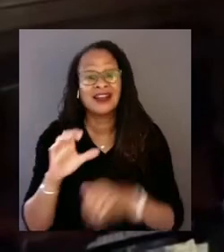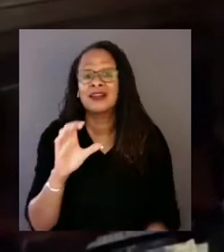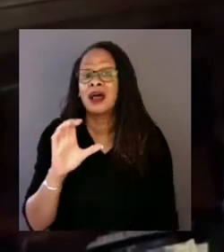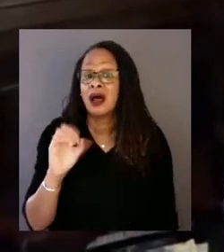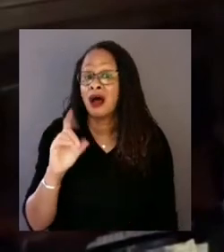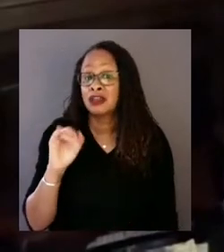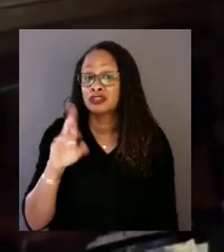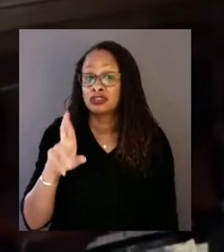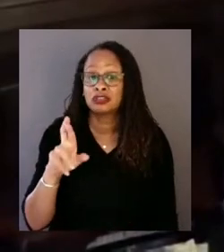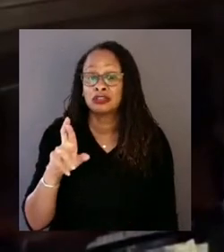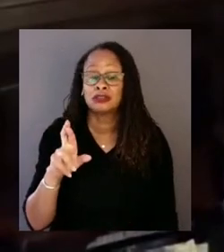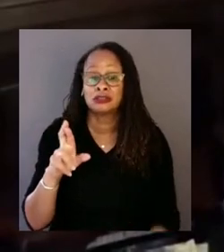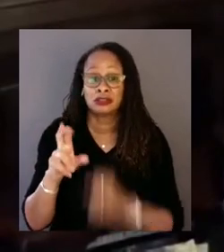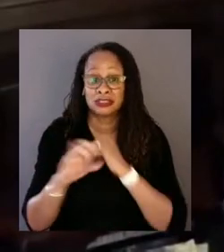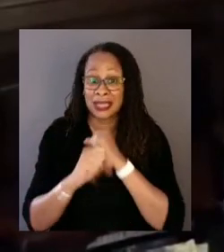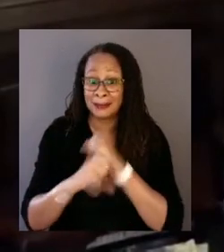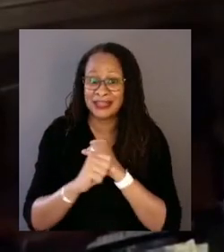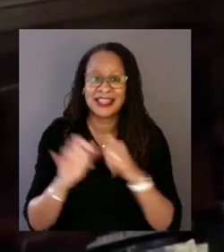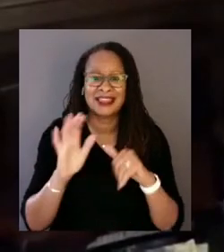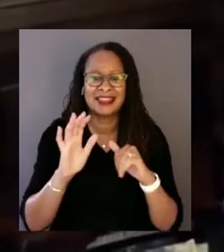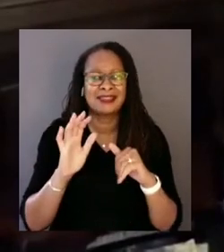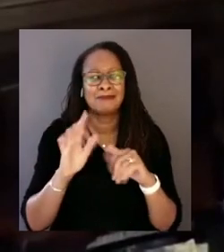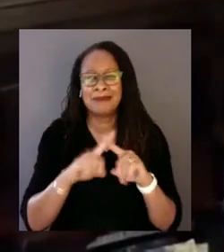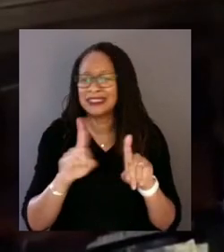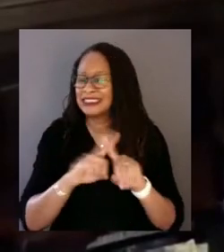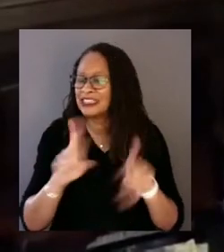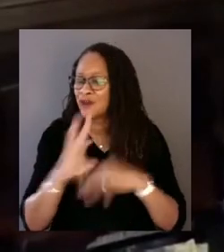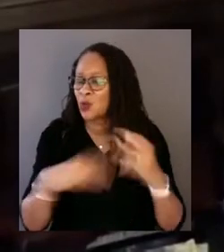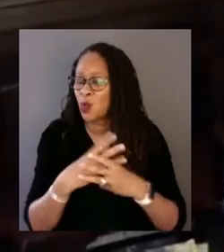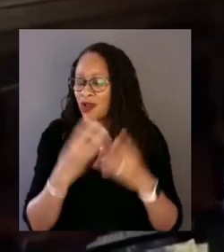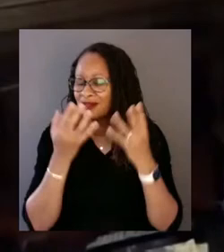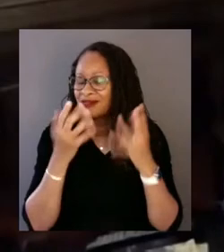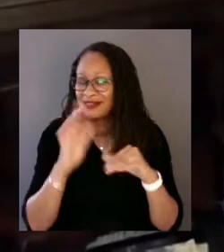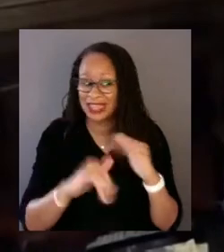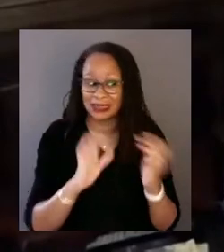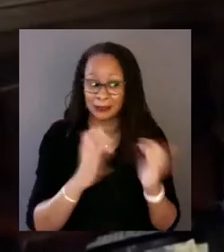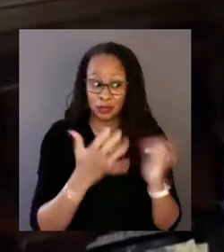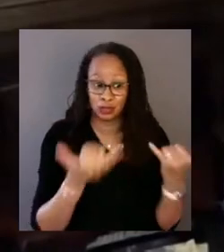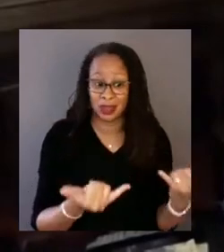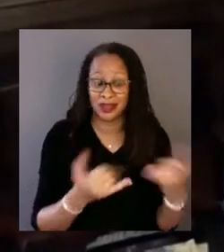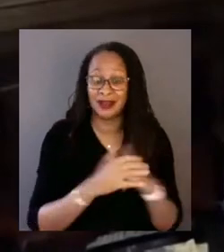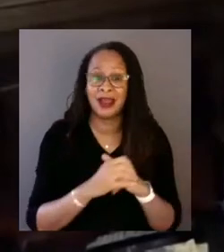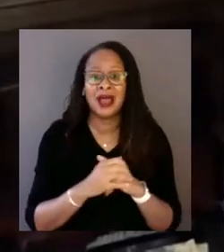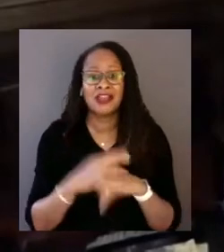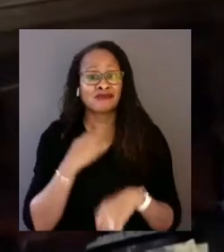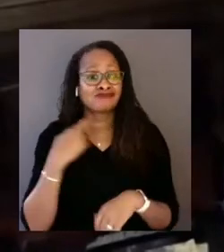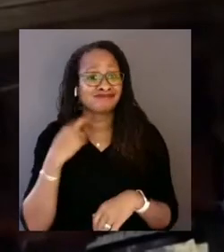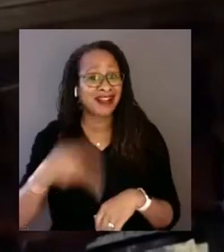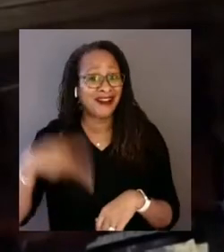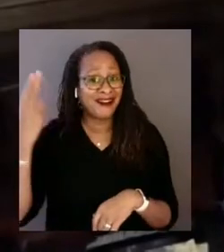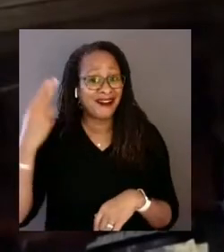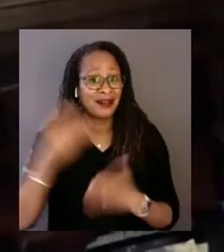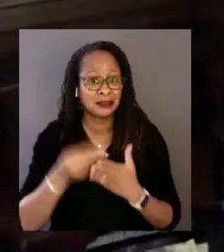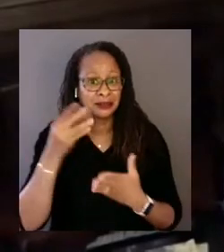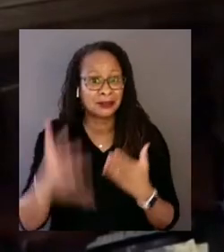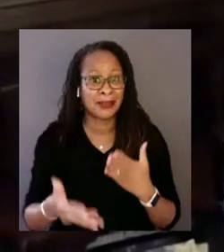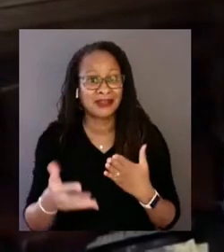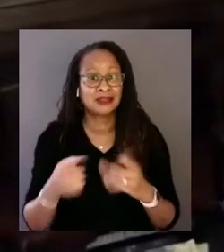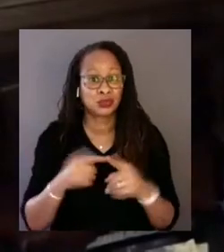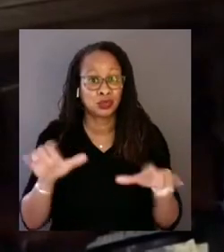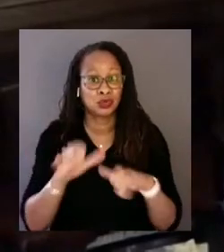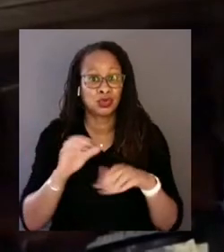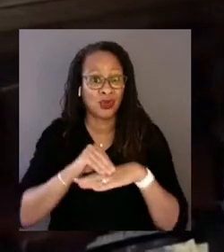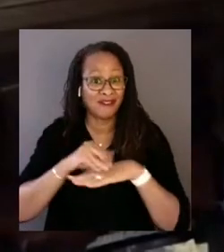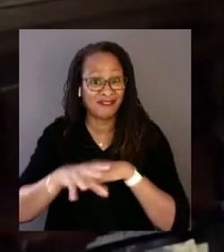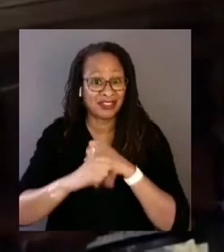world than exists now. And so the stakes are pretty high, and the expense to do an effective campaign